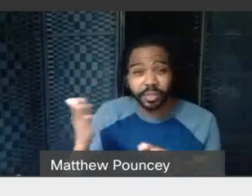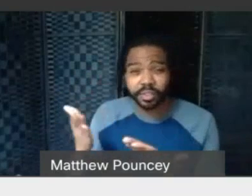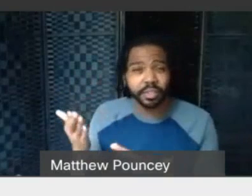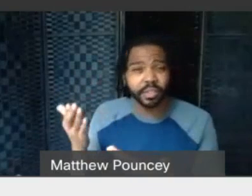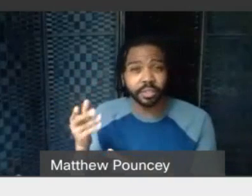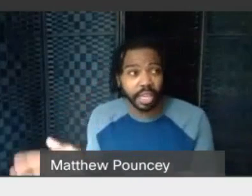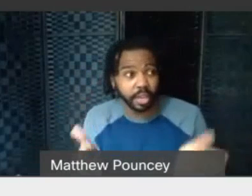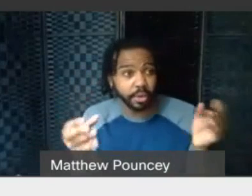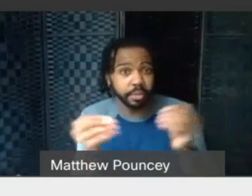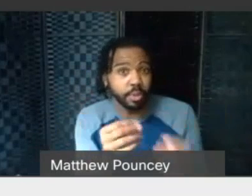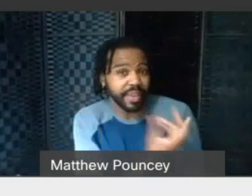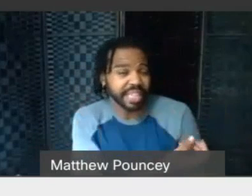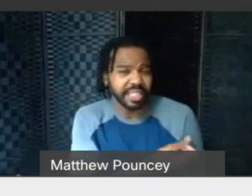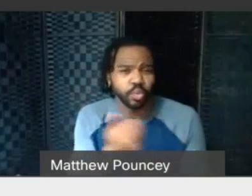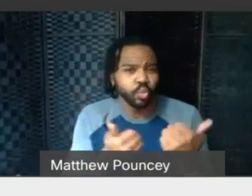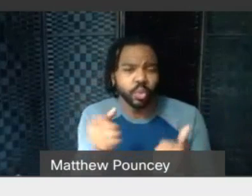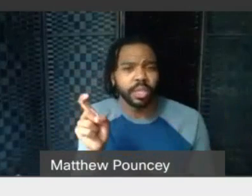vaccinations?